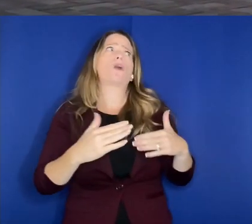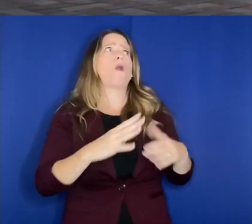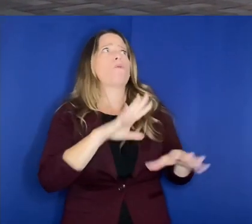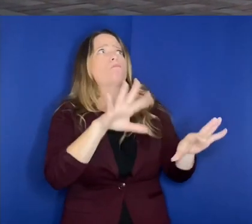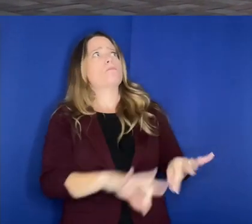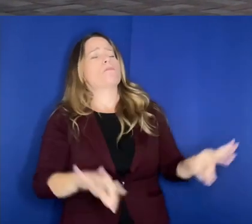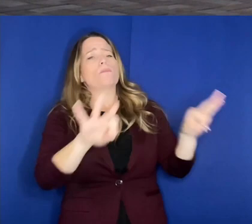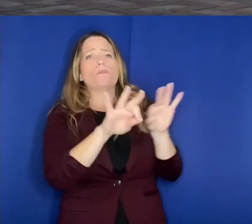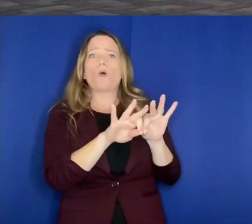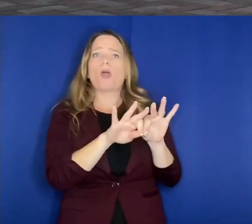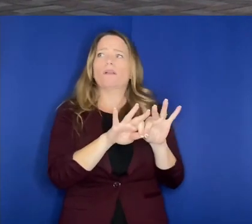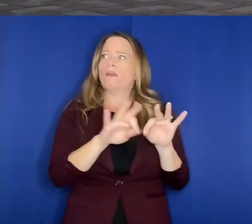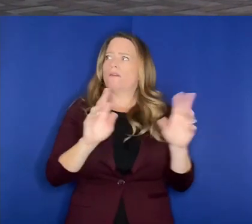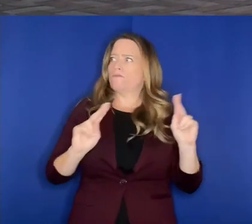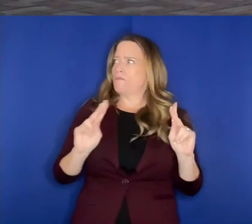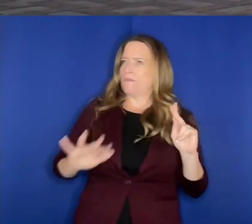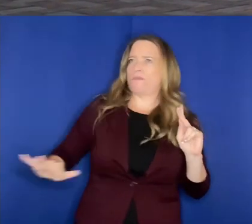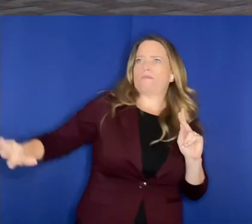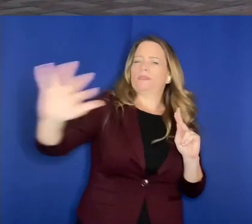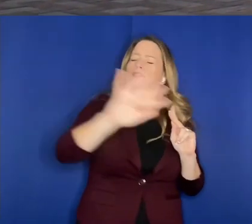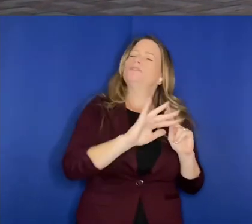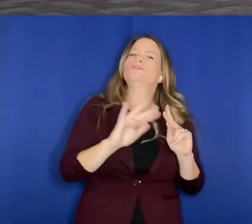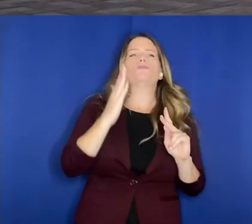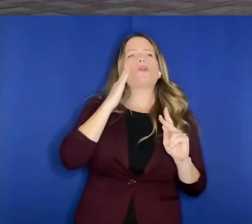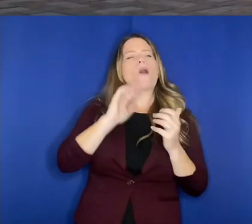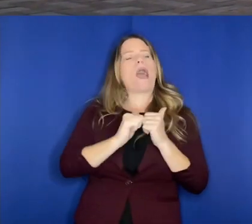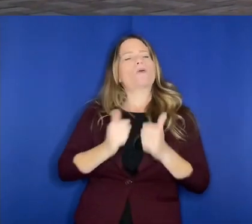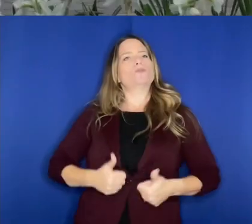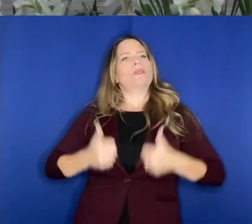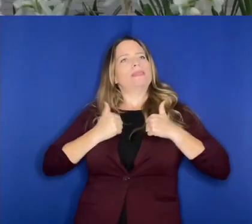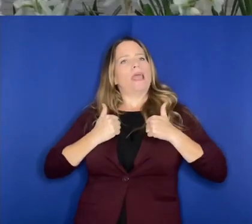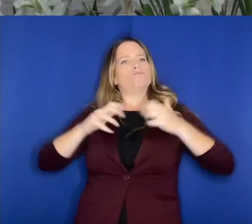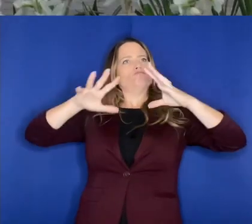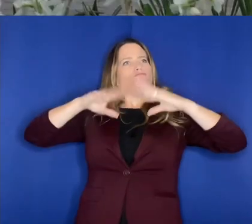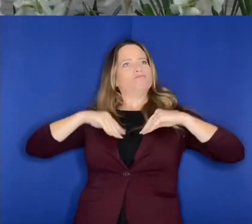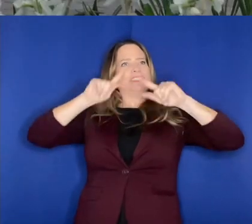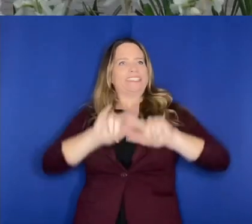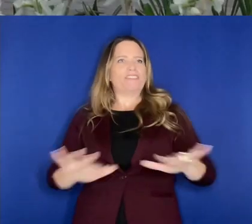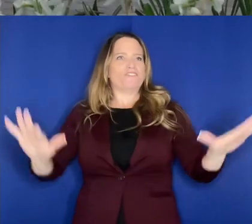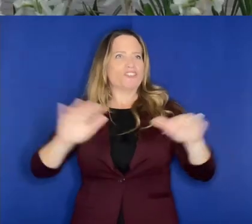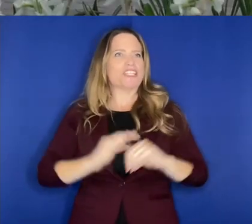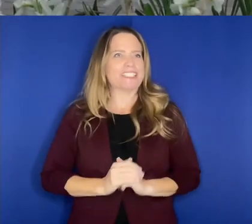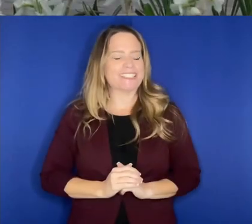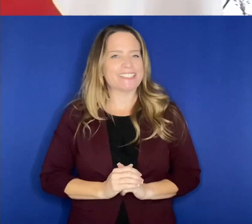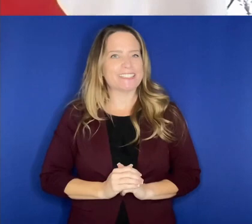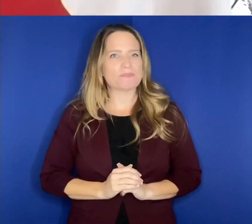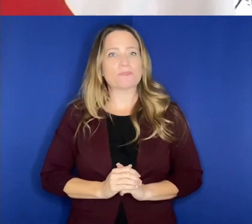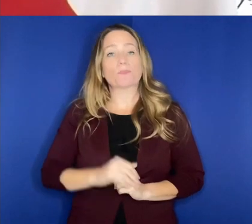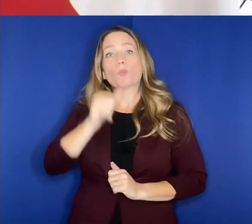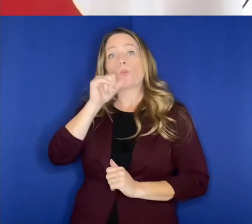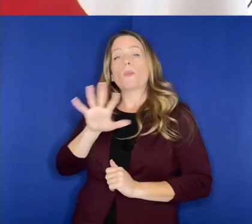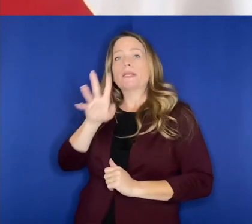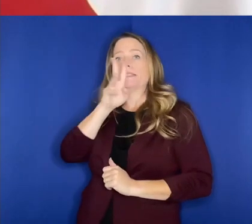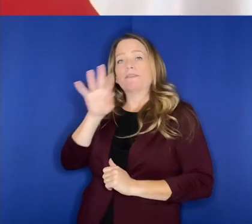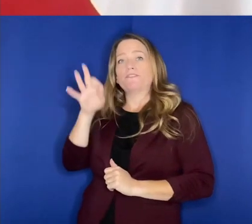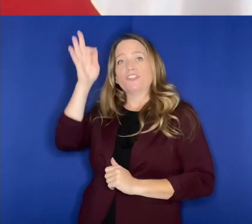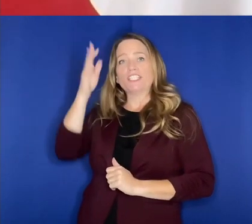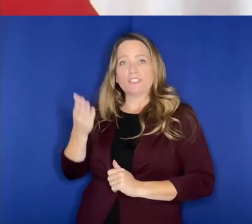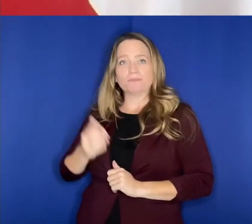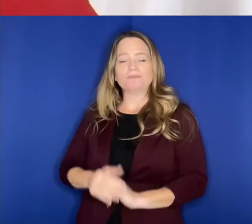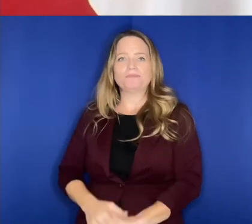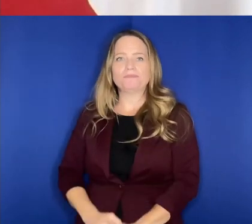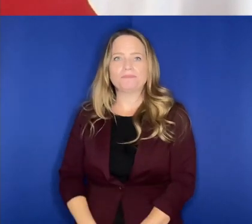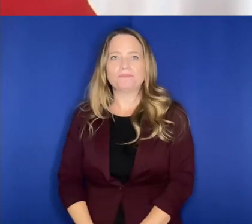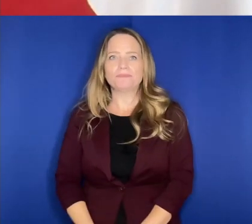and for our capacity for people everywhere to live with difference, to live pluralism. qui a permis de fonder, il y a